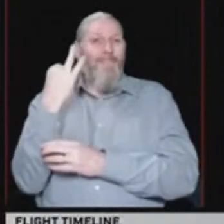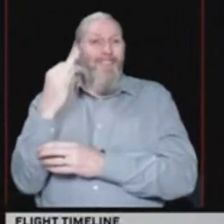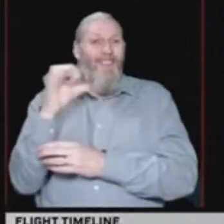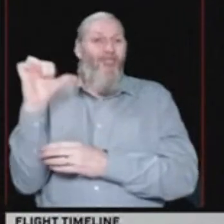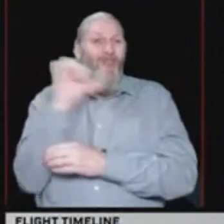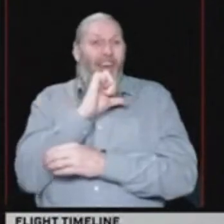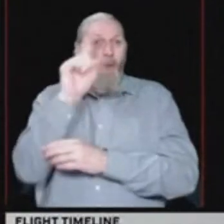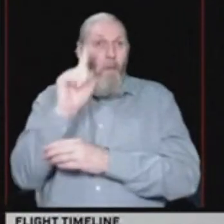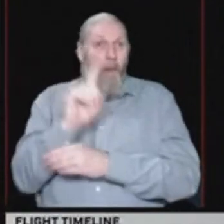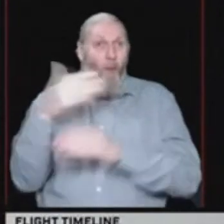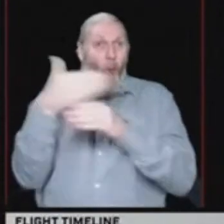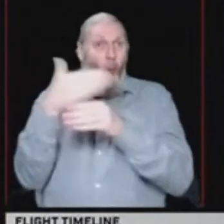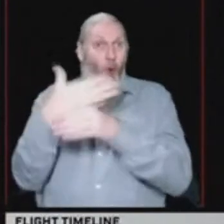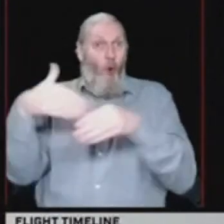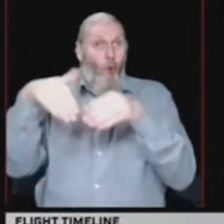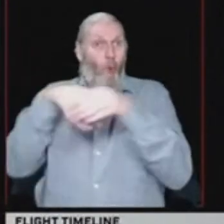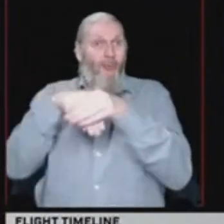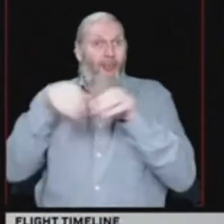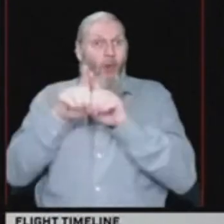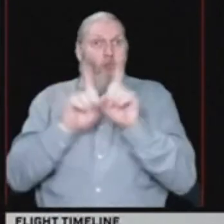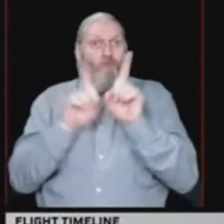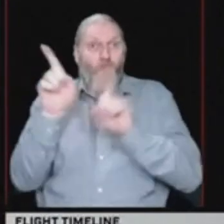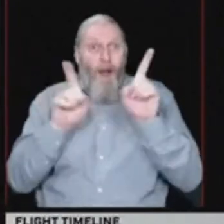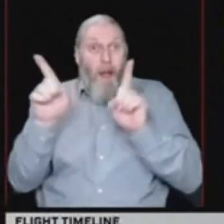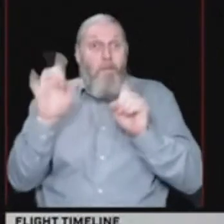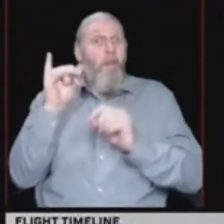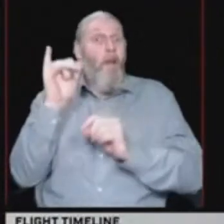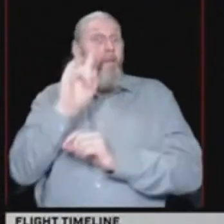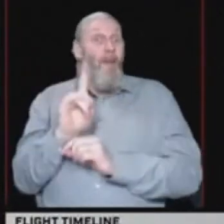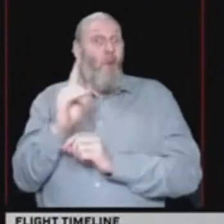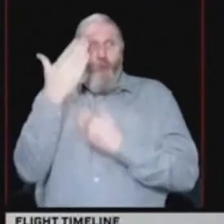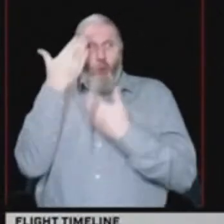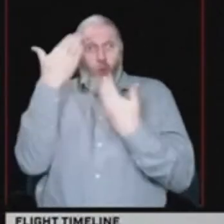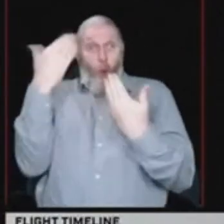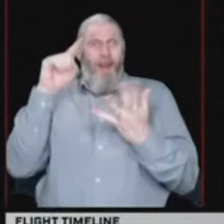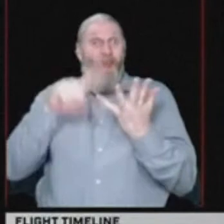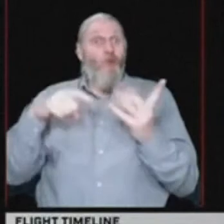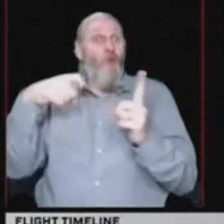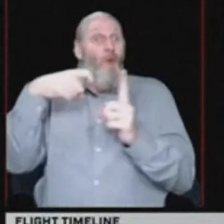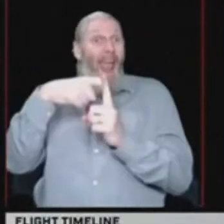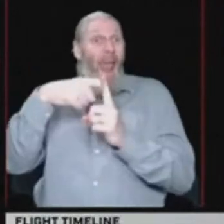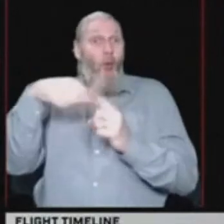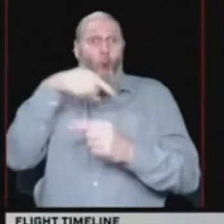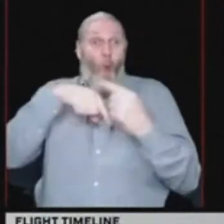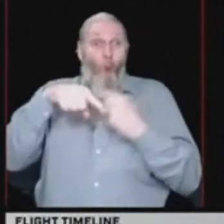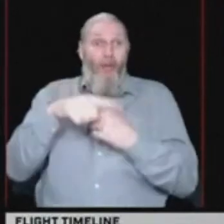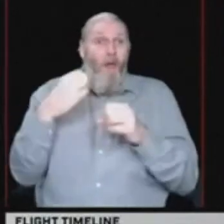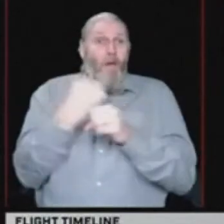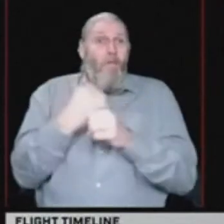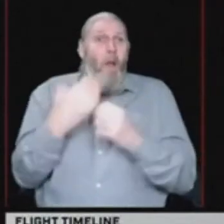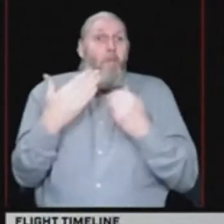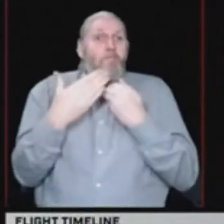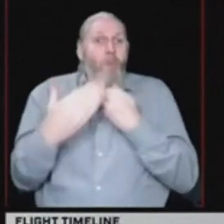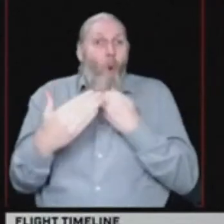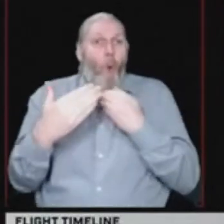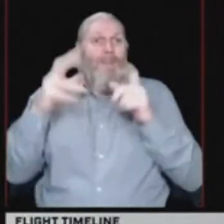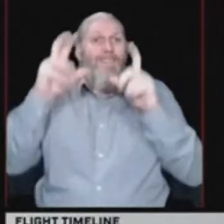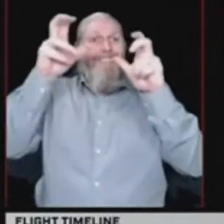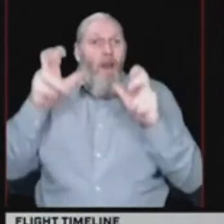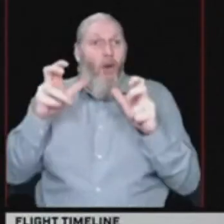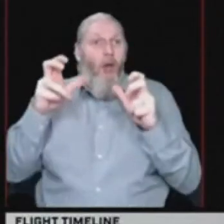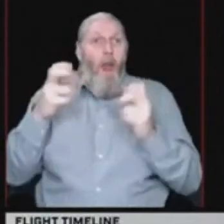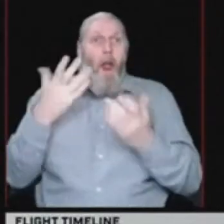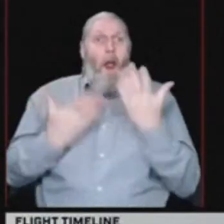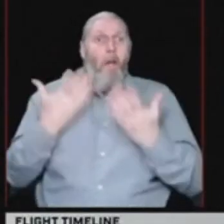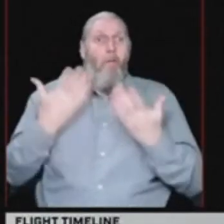know is that more satellites are produced in the UK anywhere outside of California. So we're big into producing particularly the